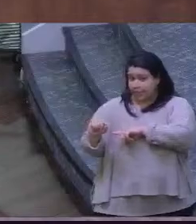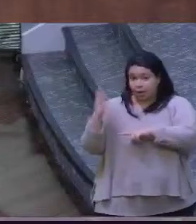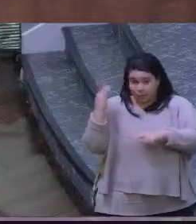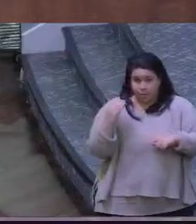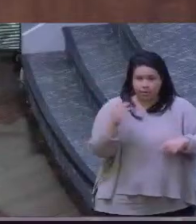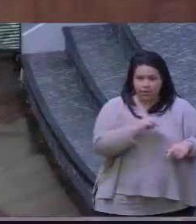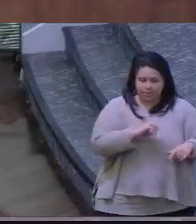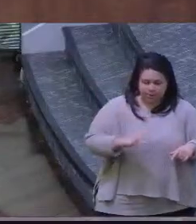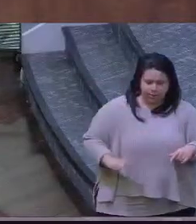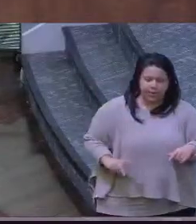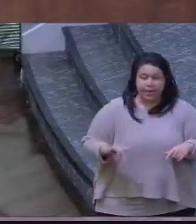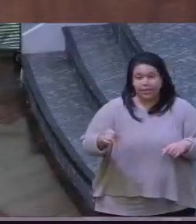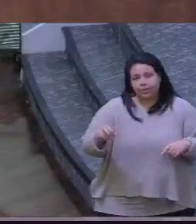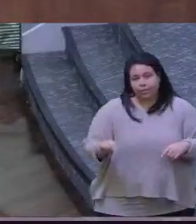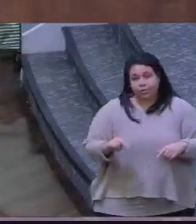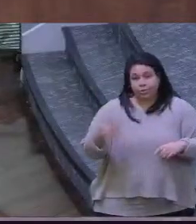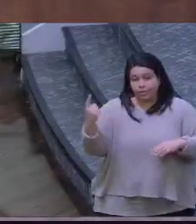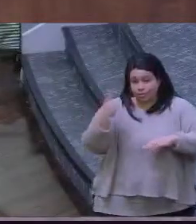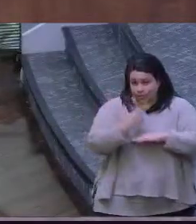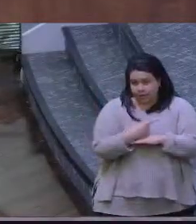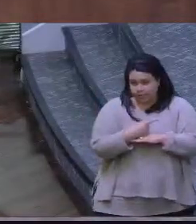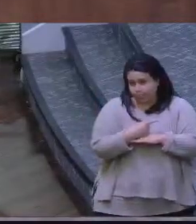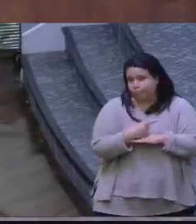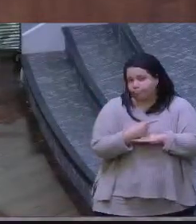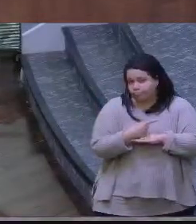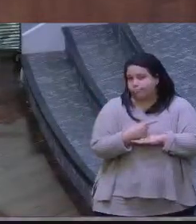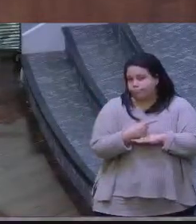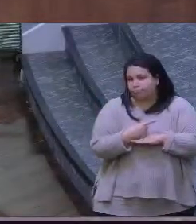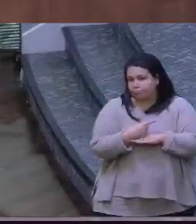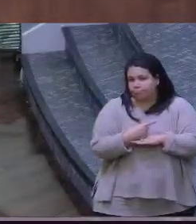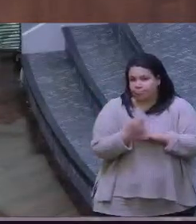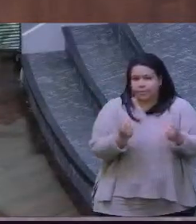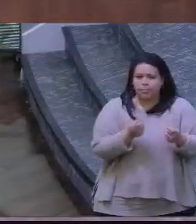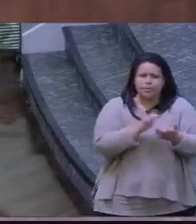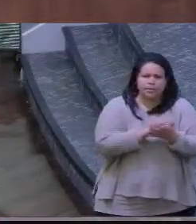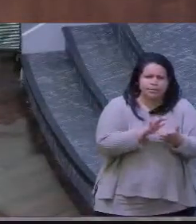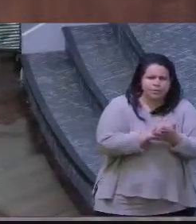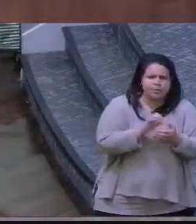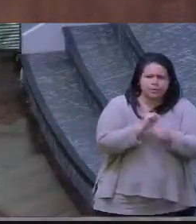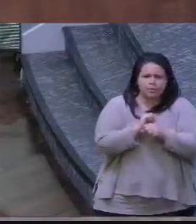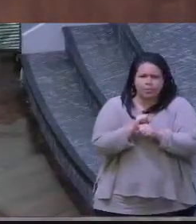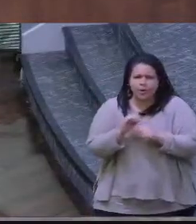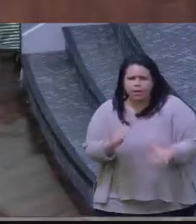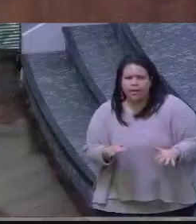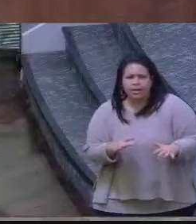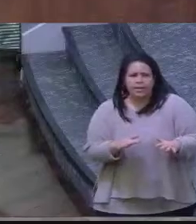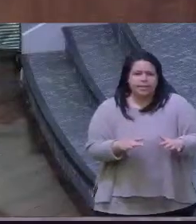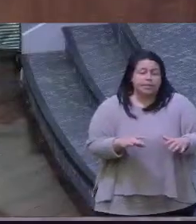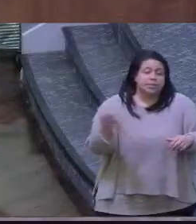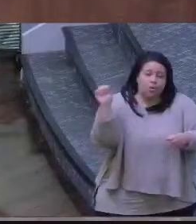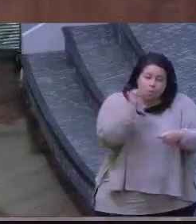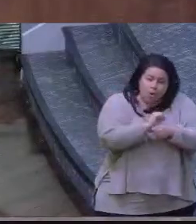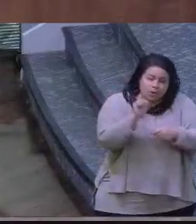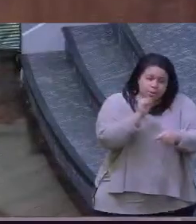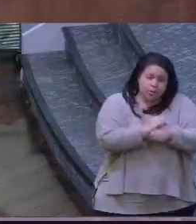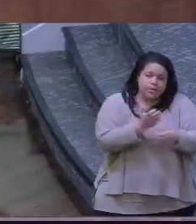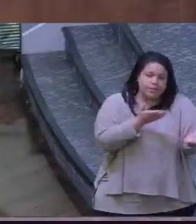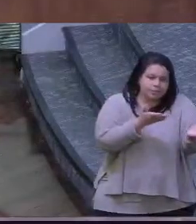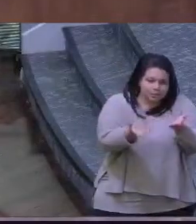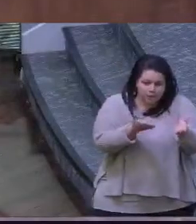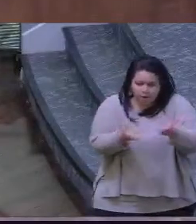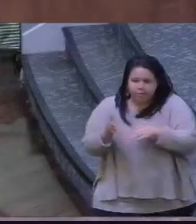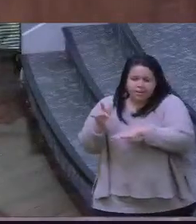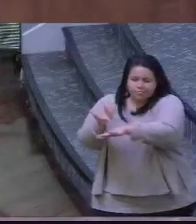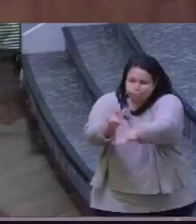Luther King Jr.'s Day, but many of our schools and employees will be spending the day working in service to our community